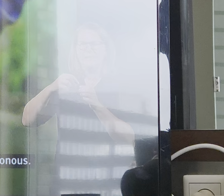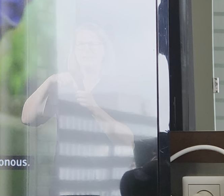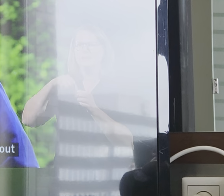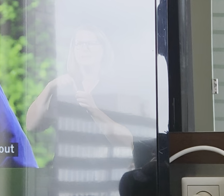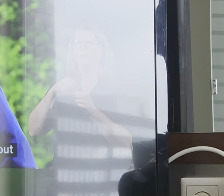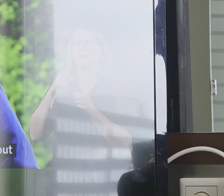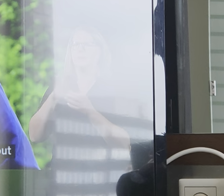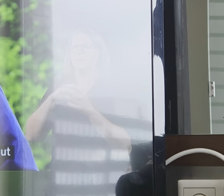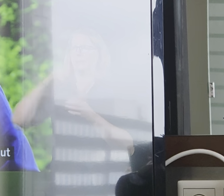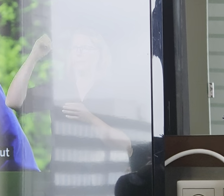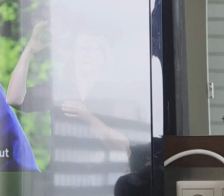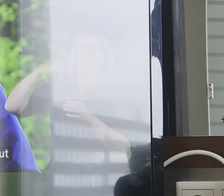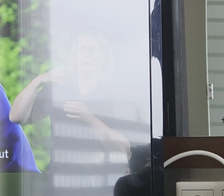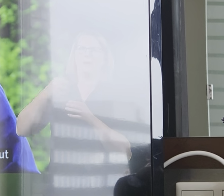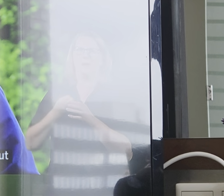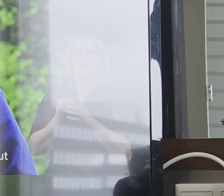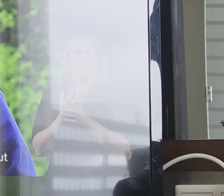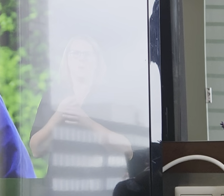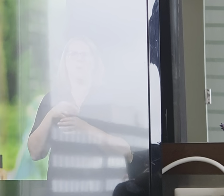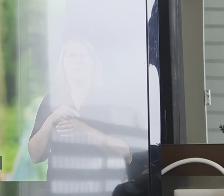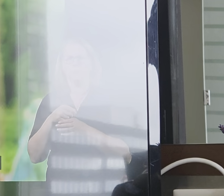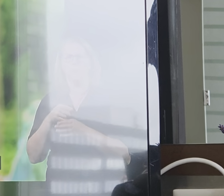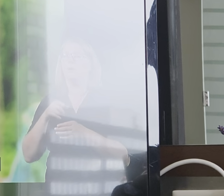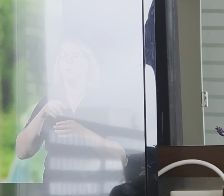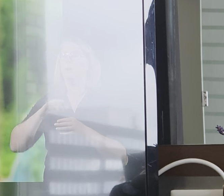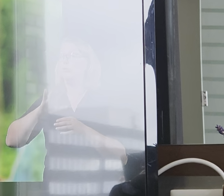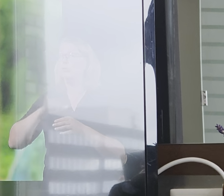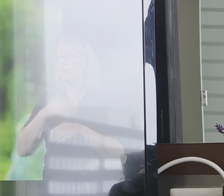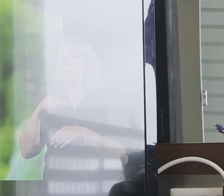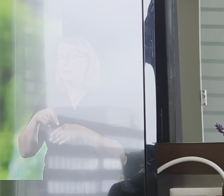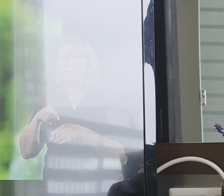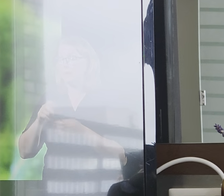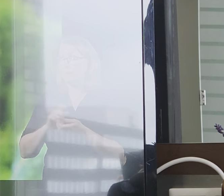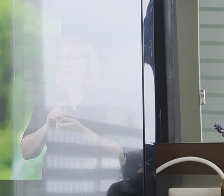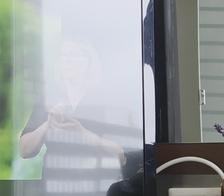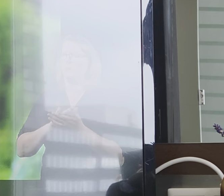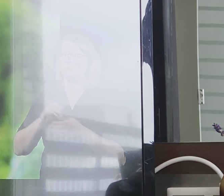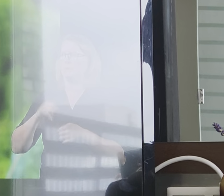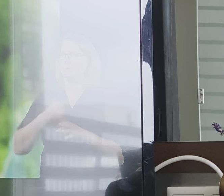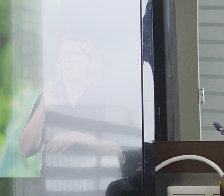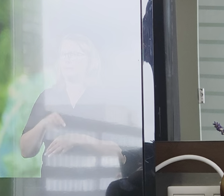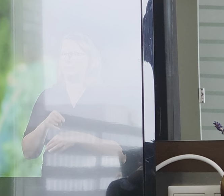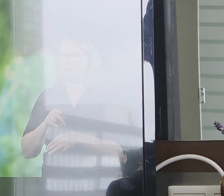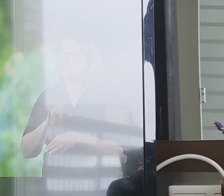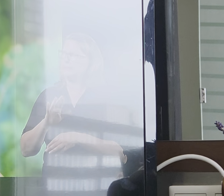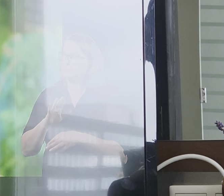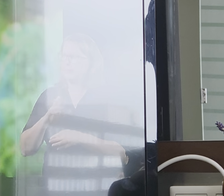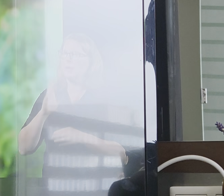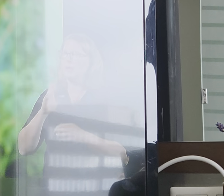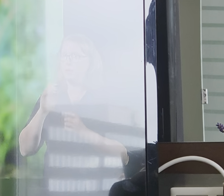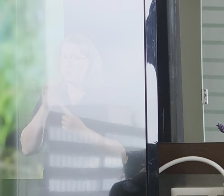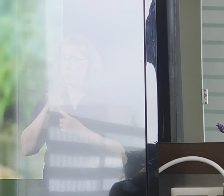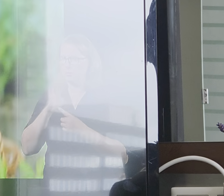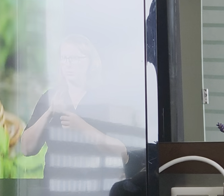poisonous. All you have to do is cut out the green part. It's only the actual green that you shouldn't eat.